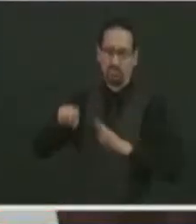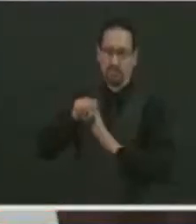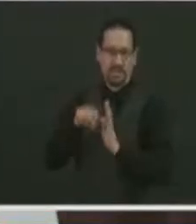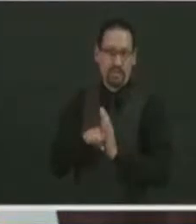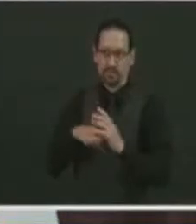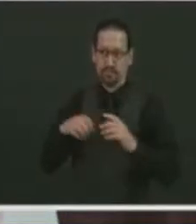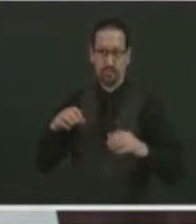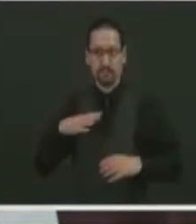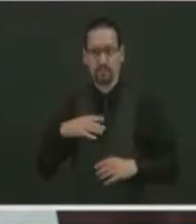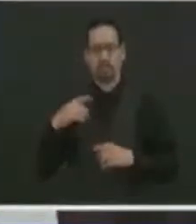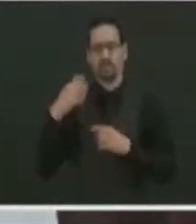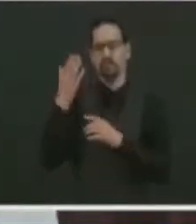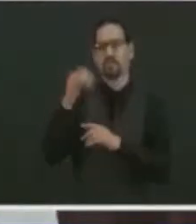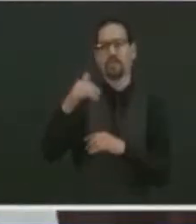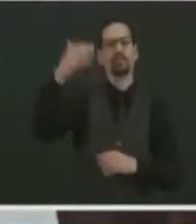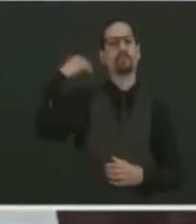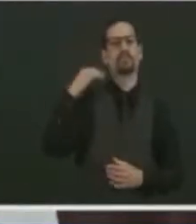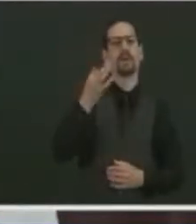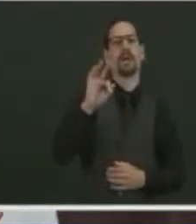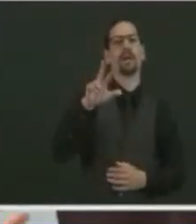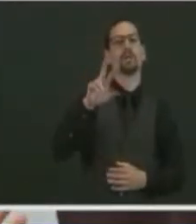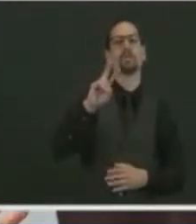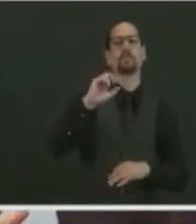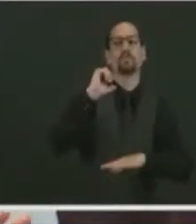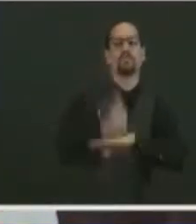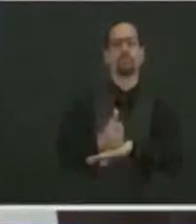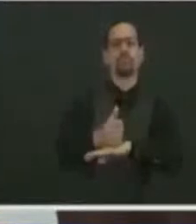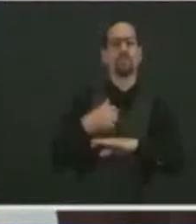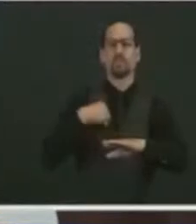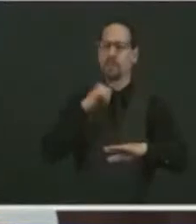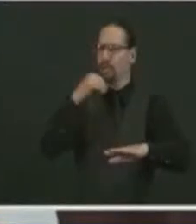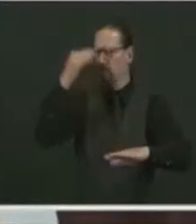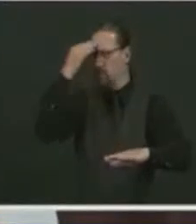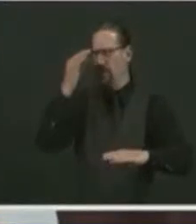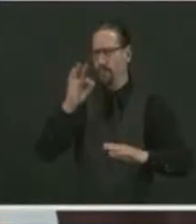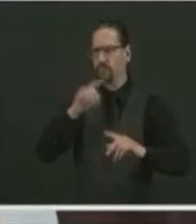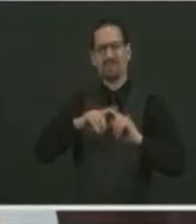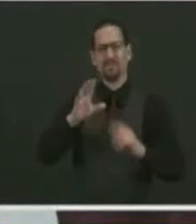true. So I'll let them figure it out. I will say this.